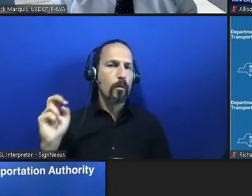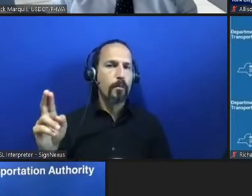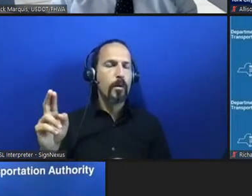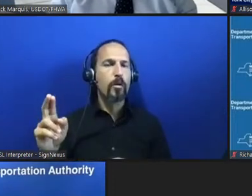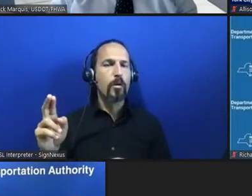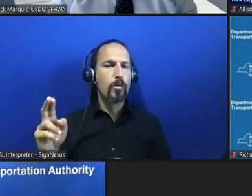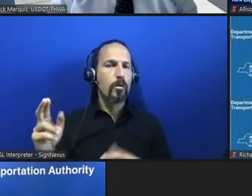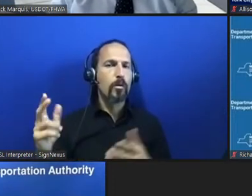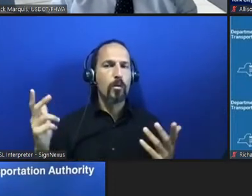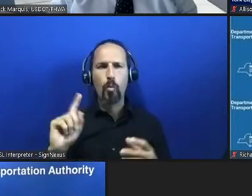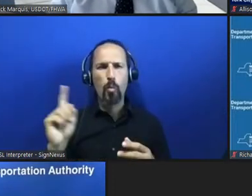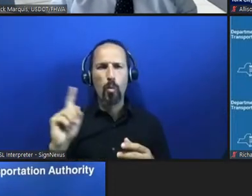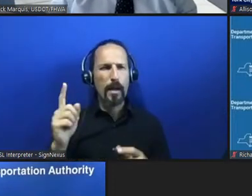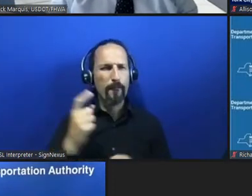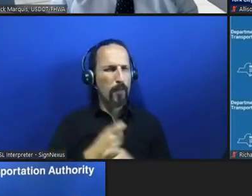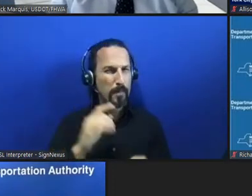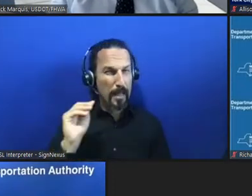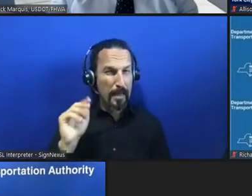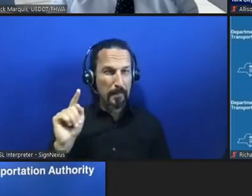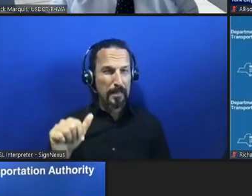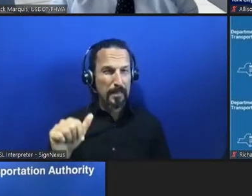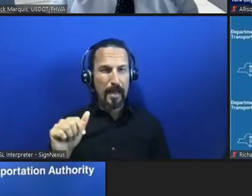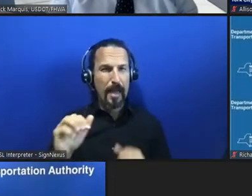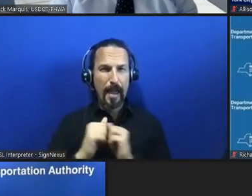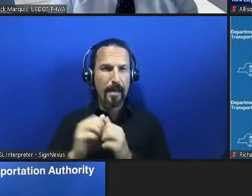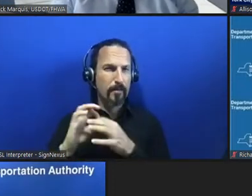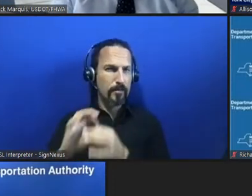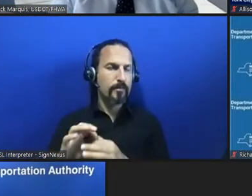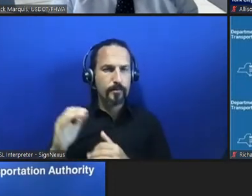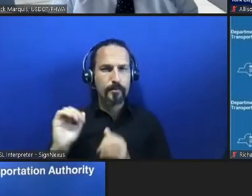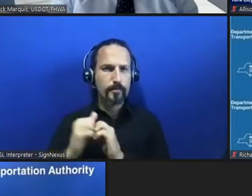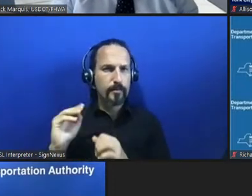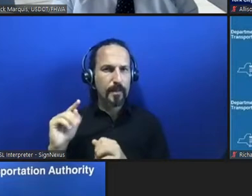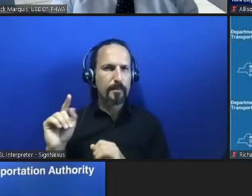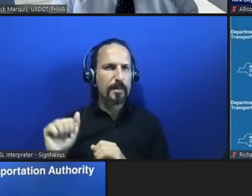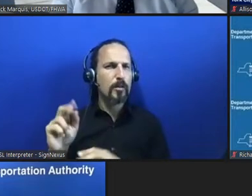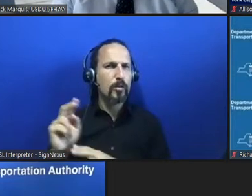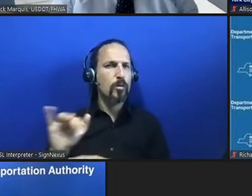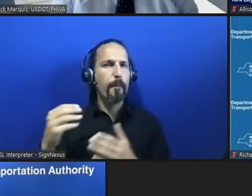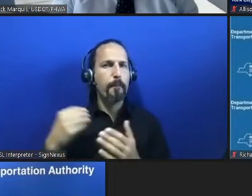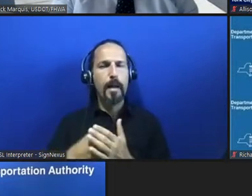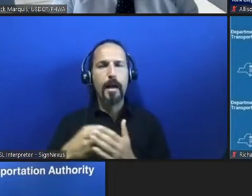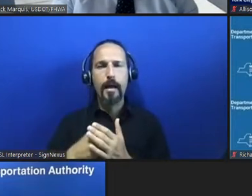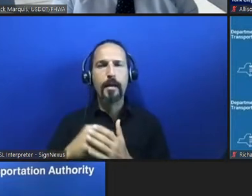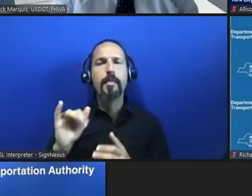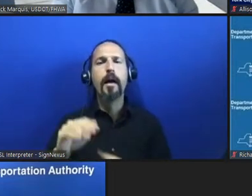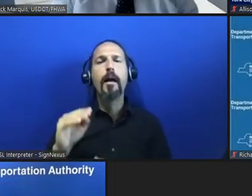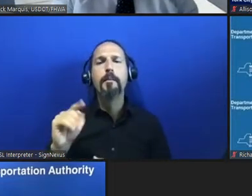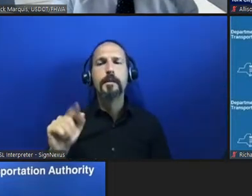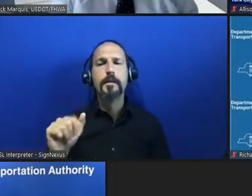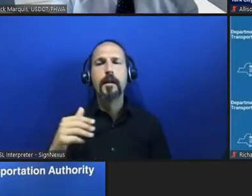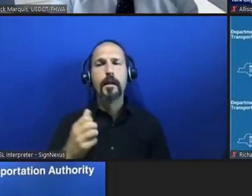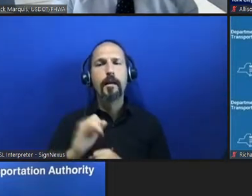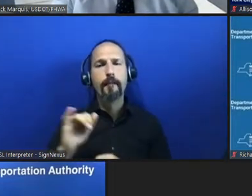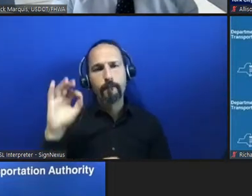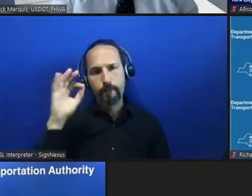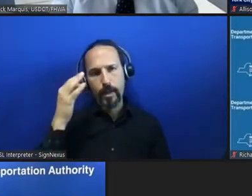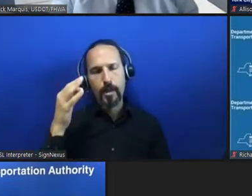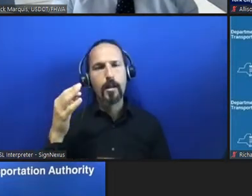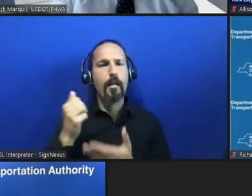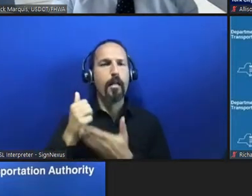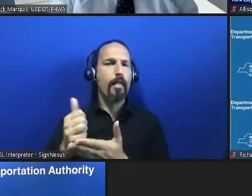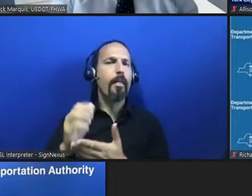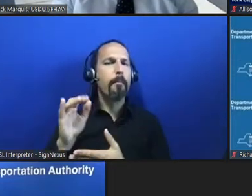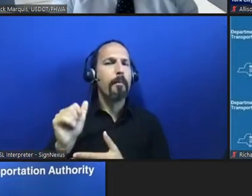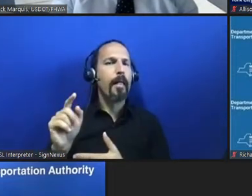will like where is this coming from to the MTA how is the MTA using this money uh the MTA also got a federal bailout recently